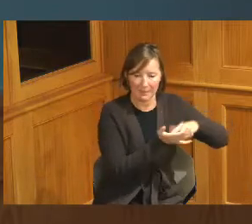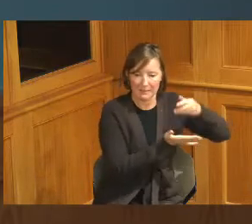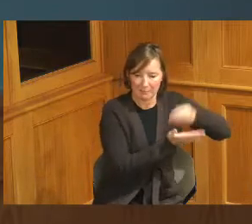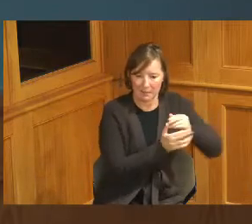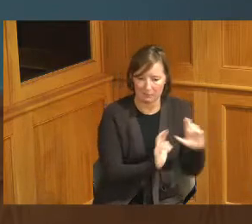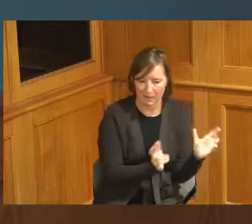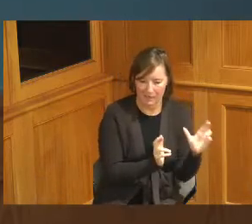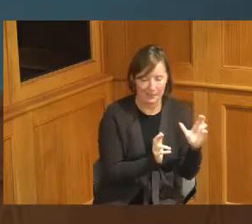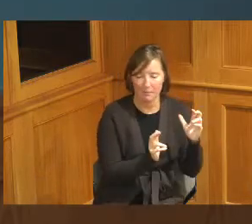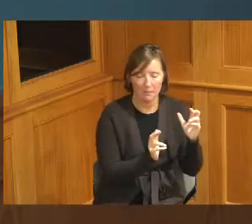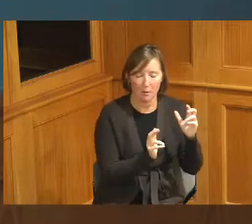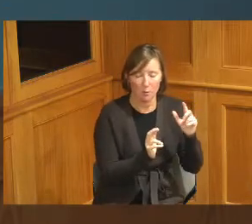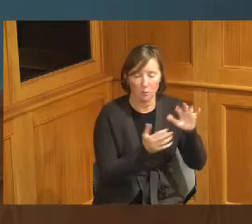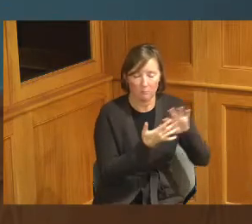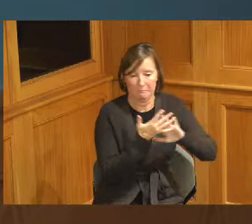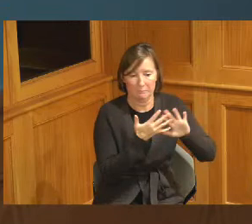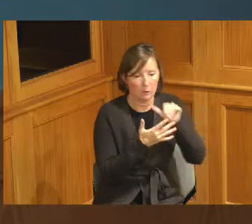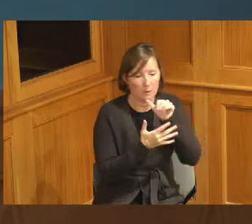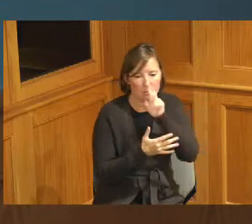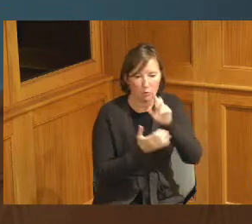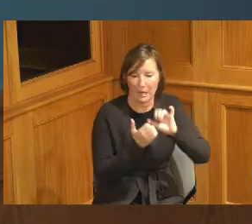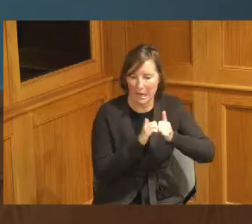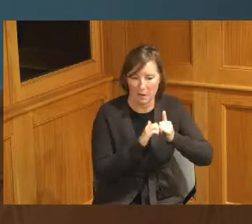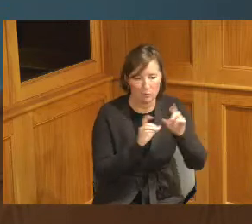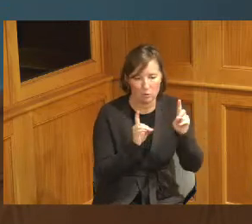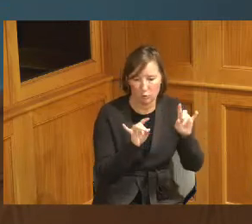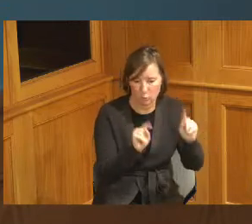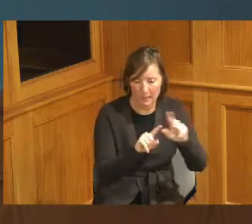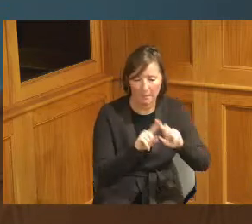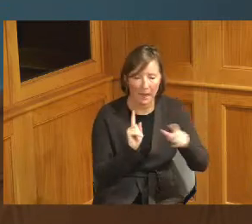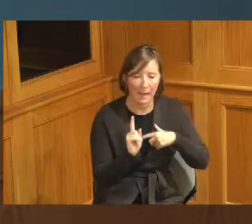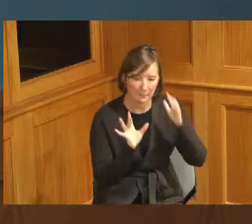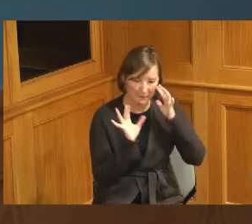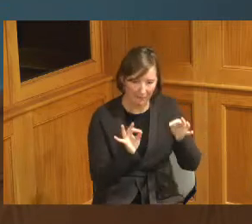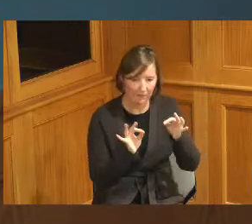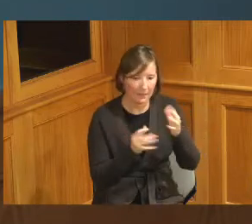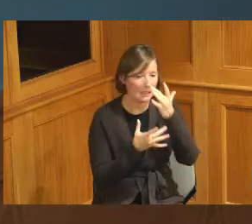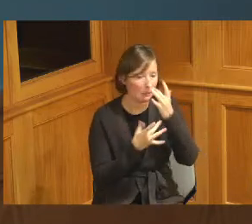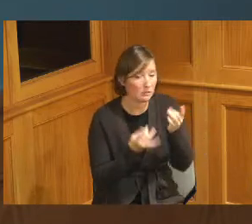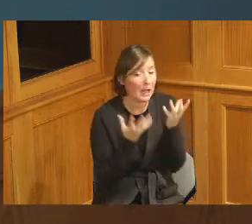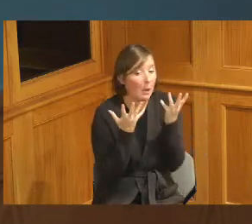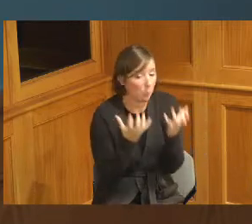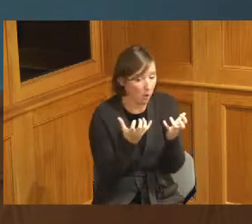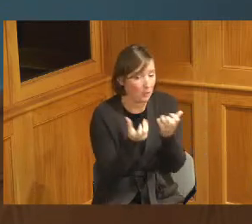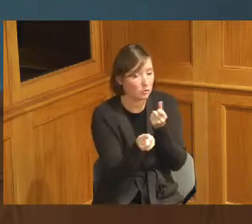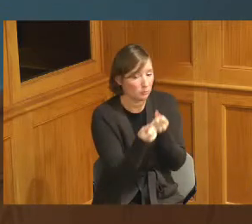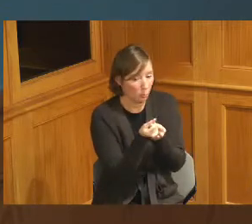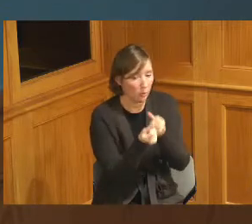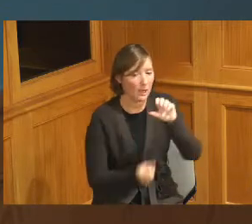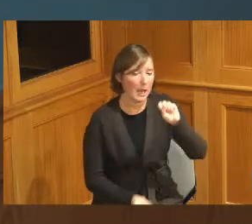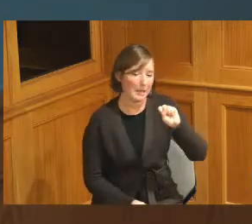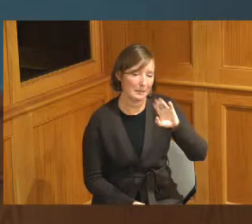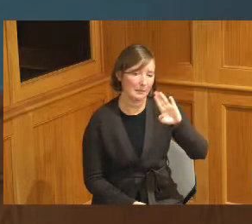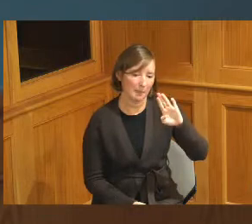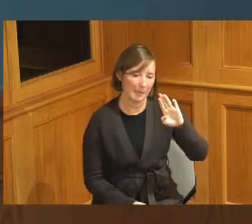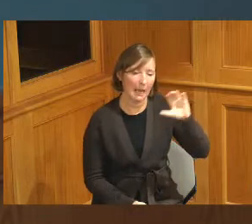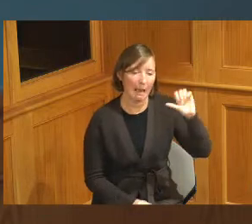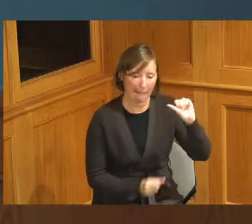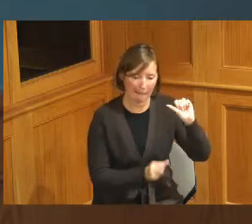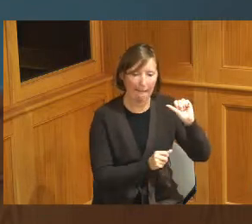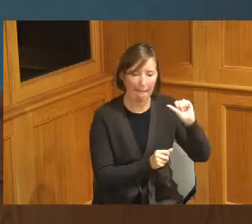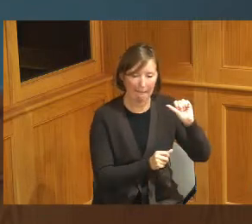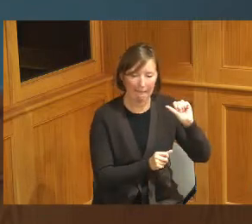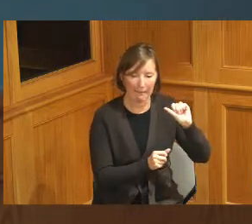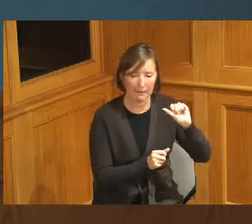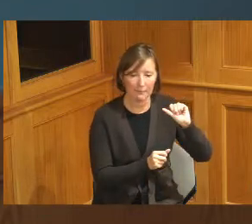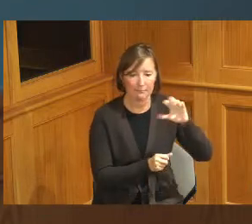think I'm definitely interested to see this SBA component. And